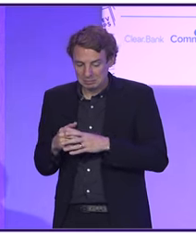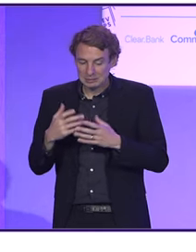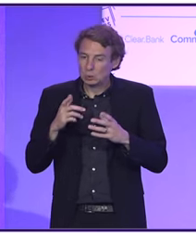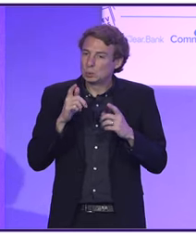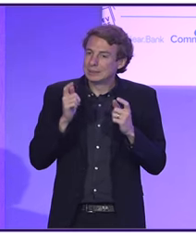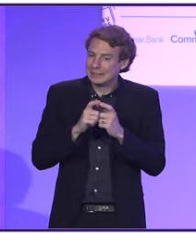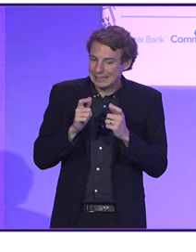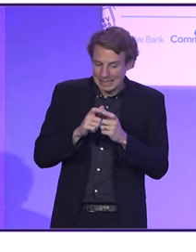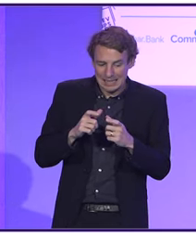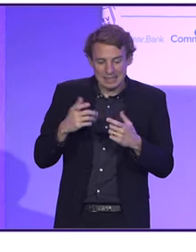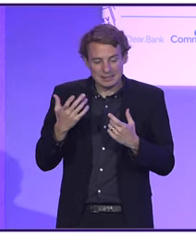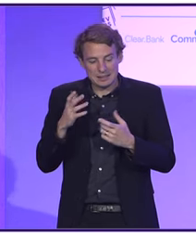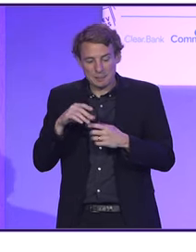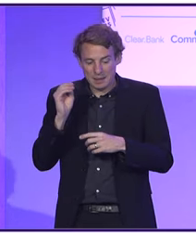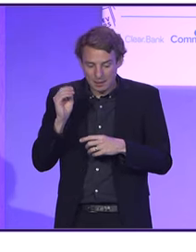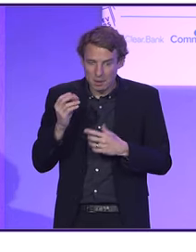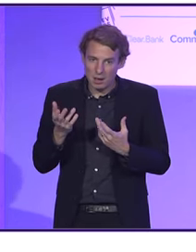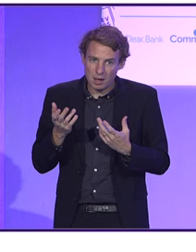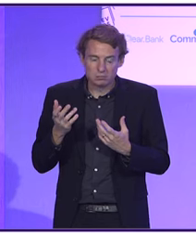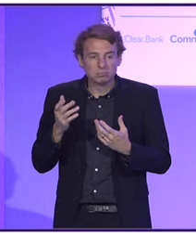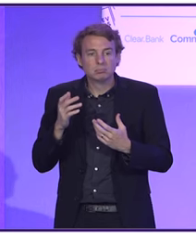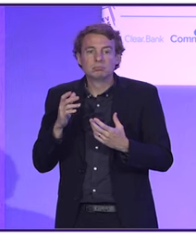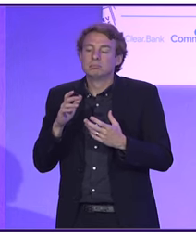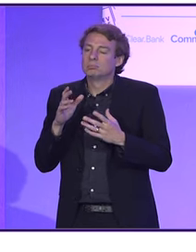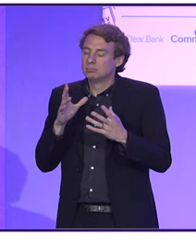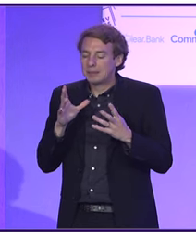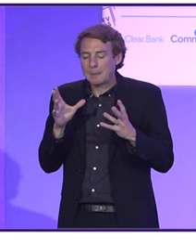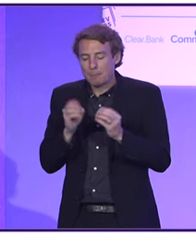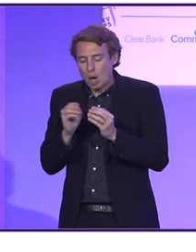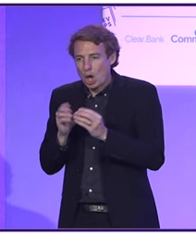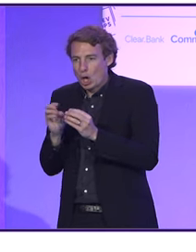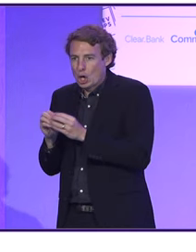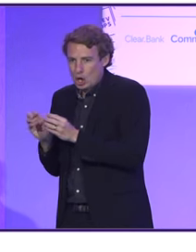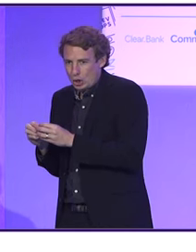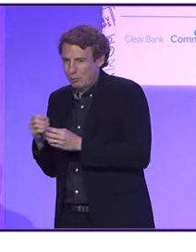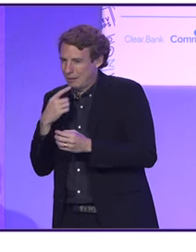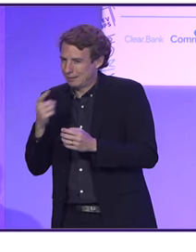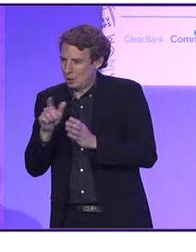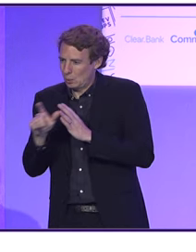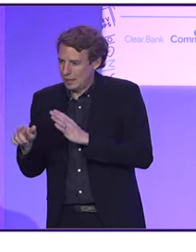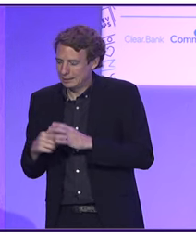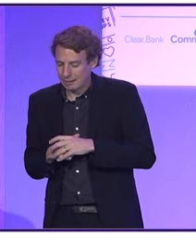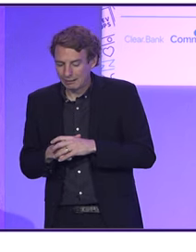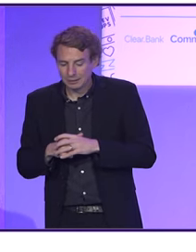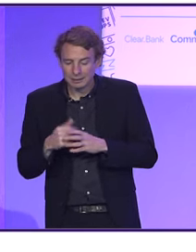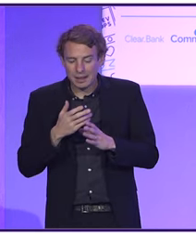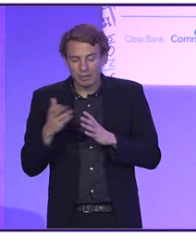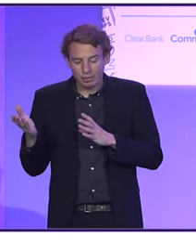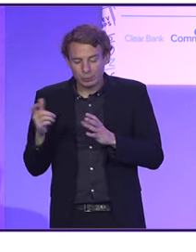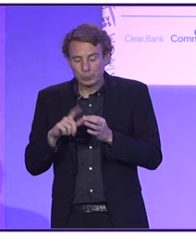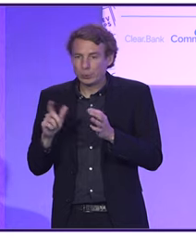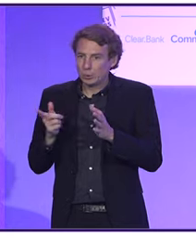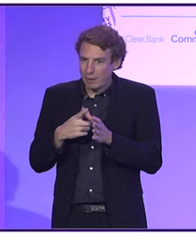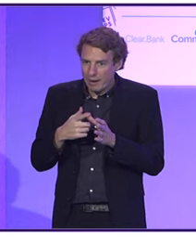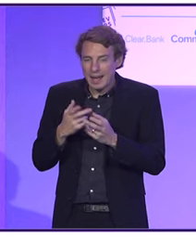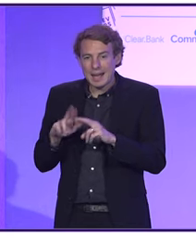tickets. The developers pick them up and implement them. Then they get merged during a merge meeting, which I'll tell you about later on, don't worry. Then they go through QA, and if all